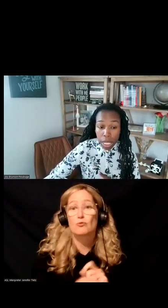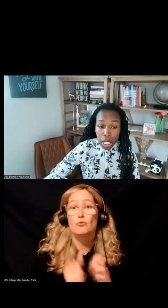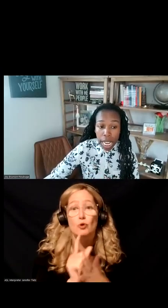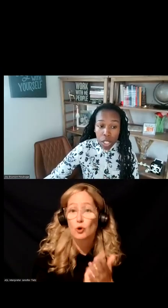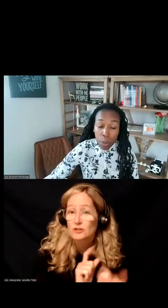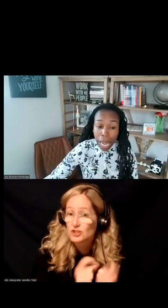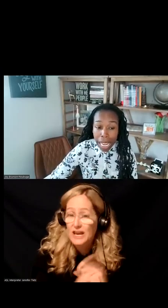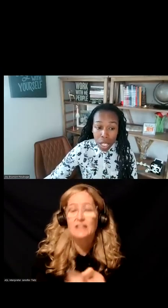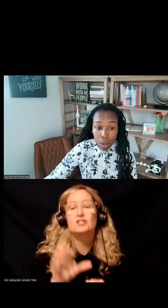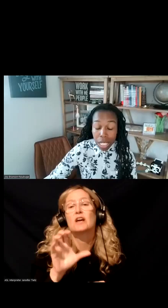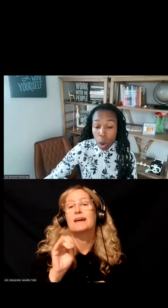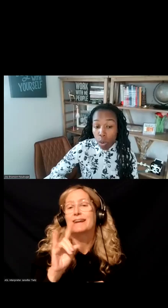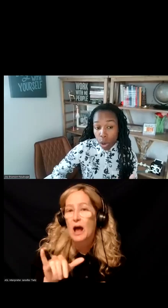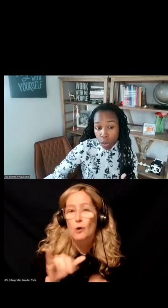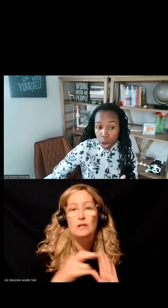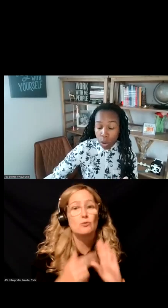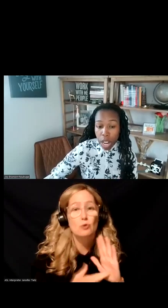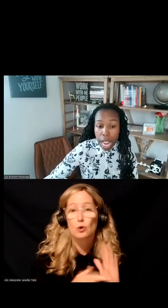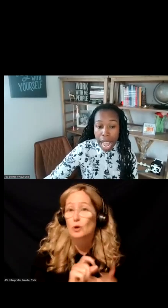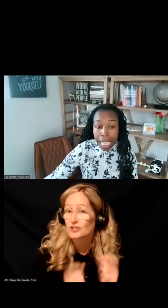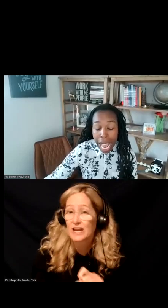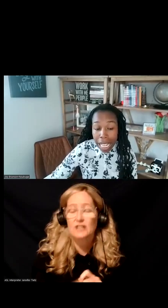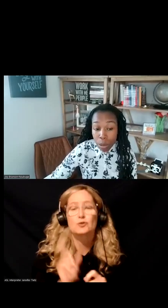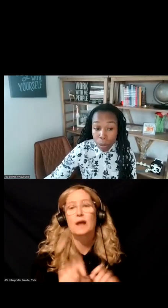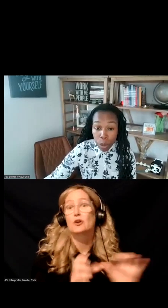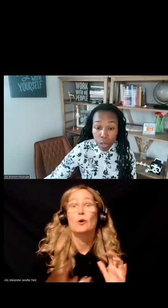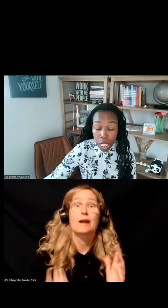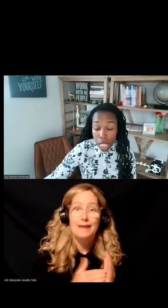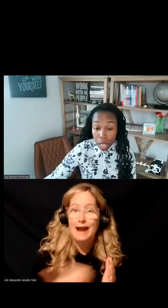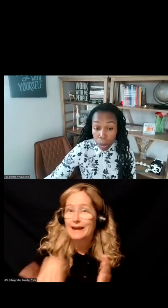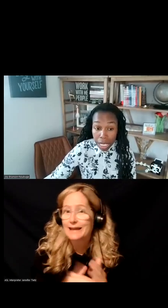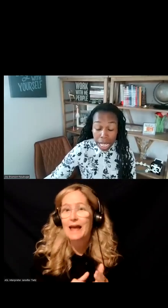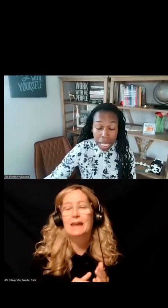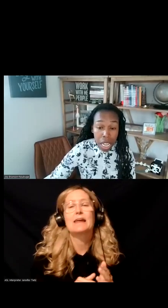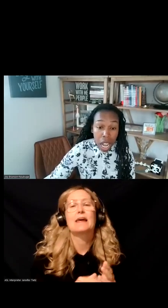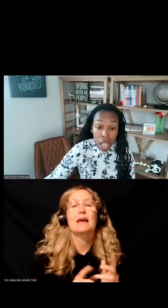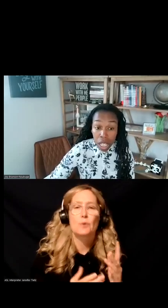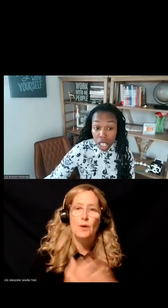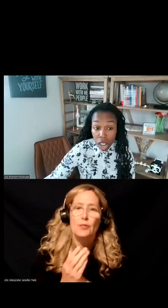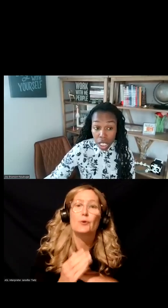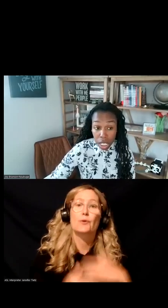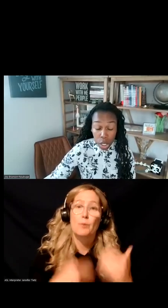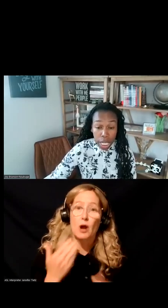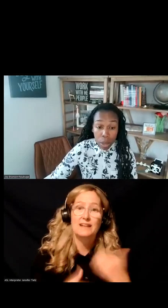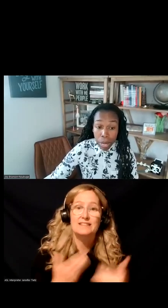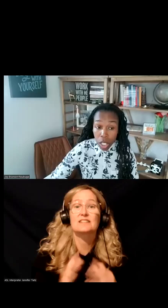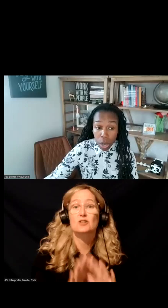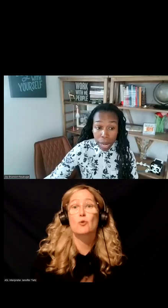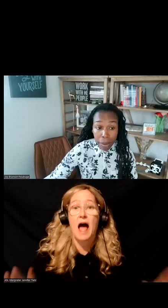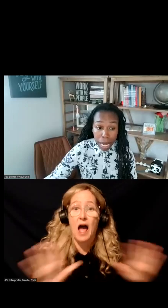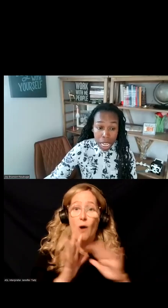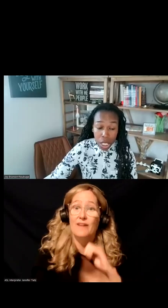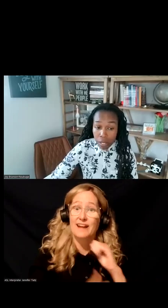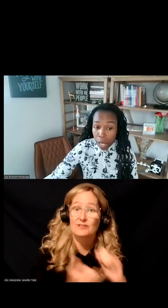county rules can change. So we had to do this over and over and over as we moved this process across the country. So